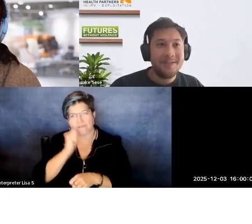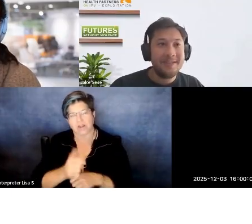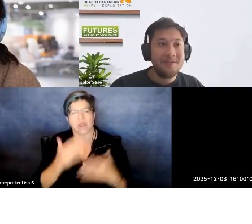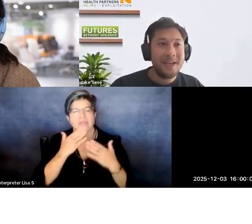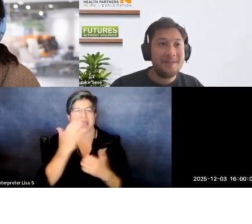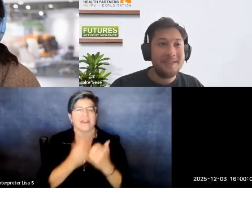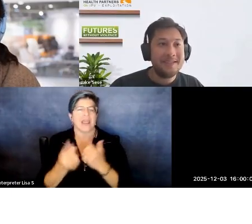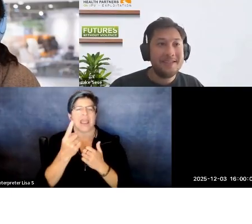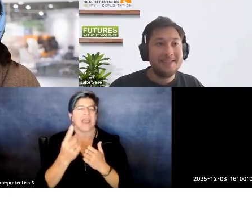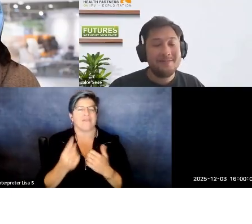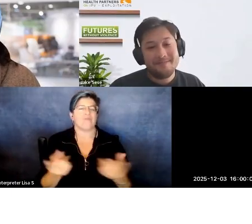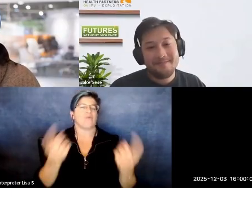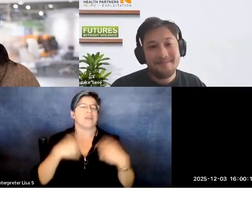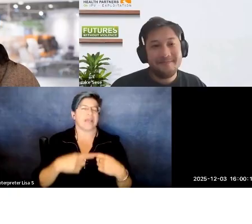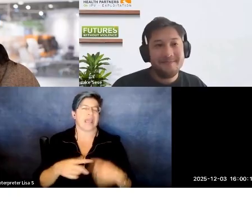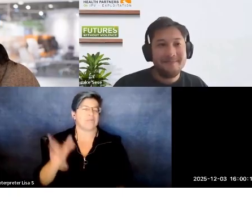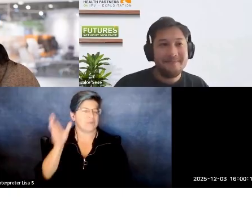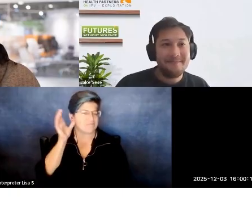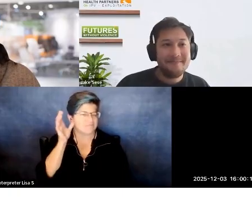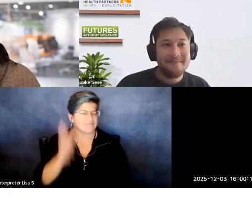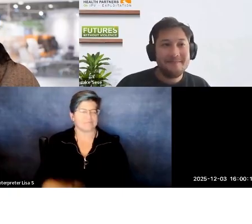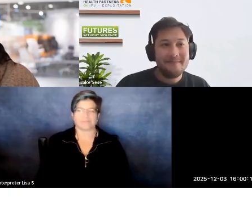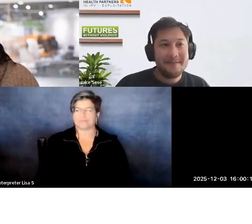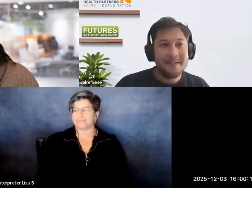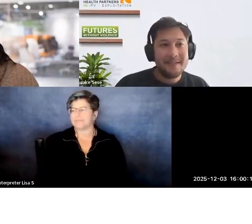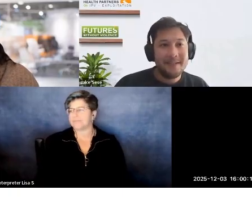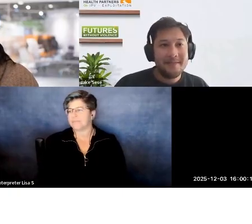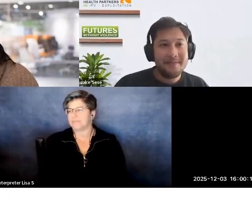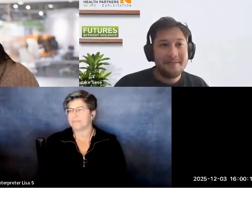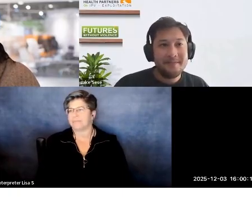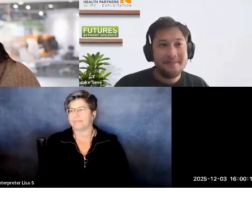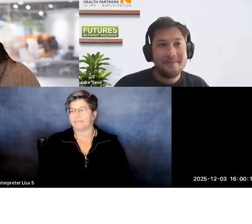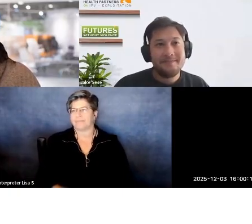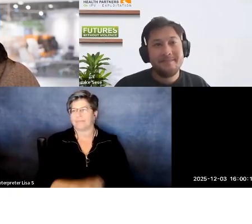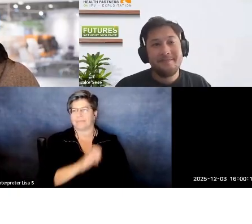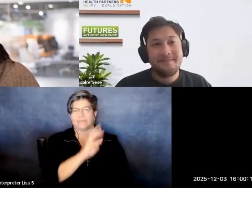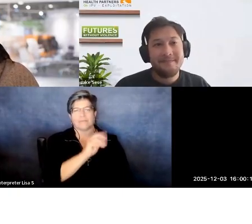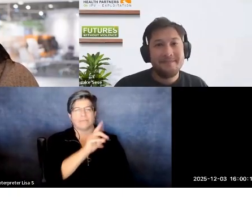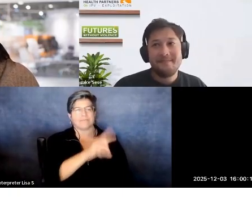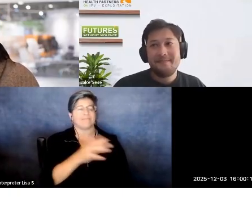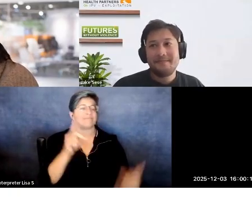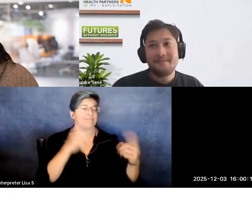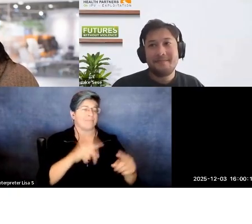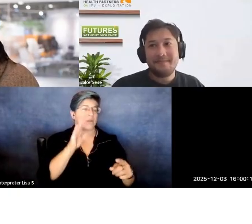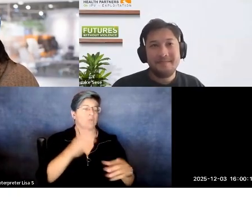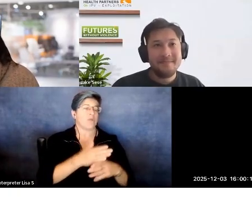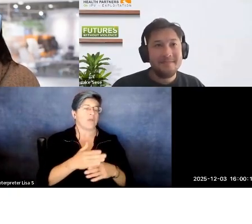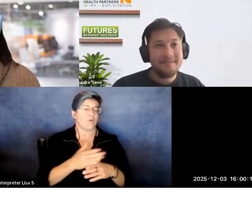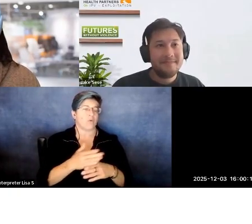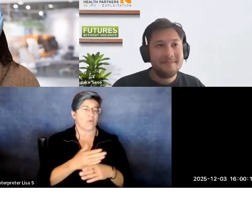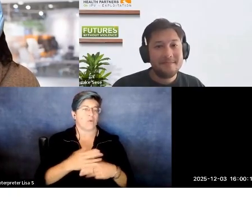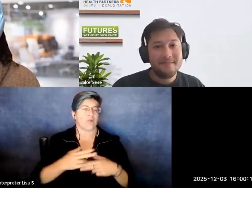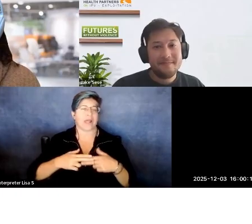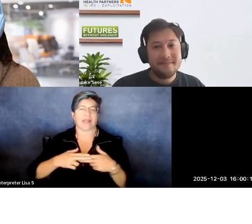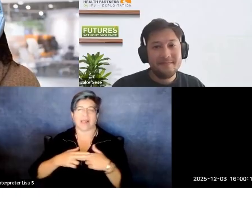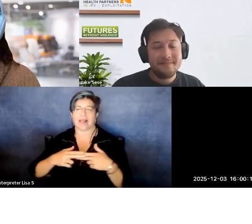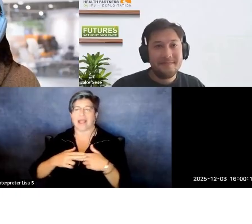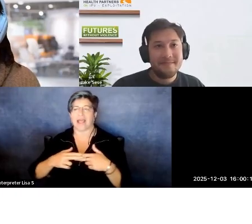everyone who came to listen. Agreed. We will share